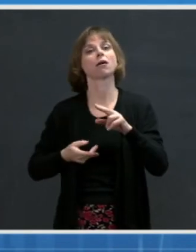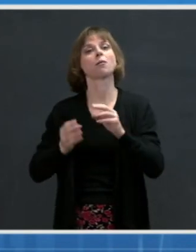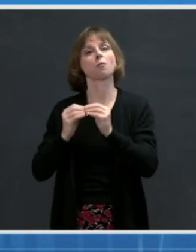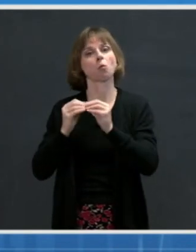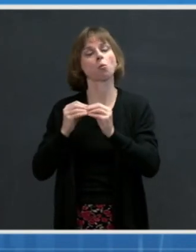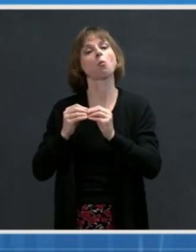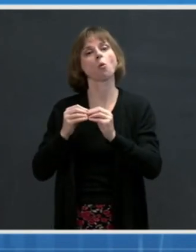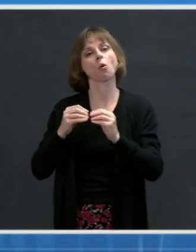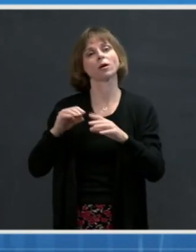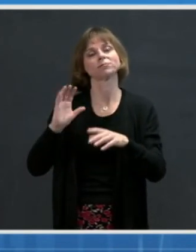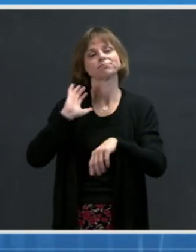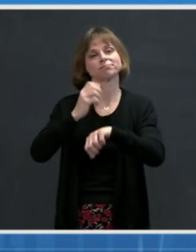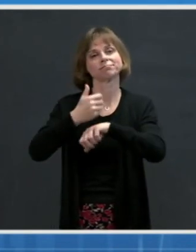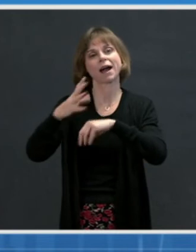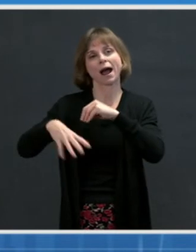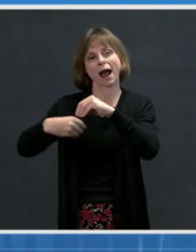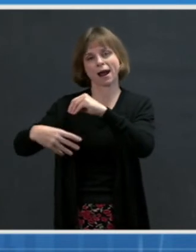Florida, and Pennsylvania.